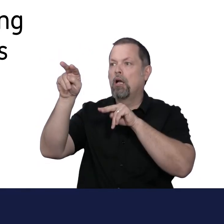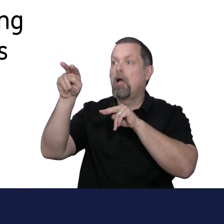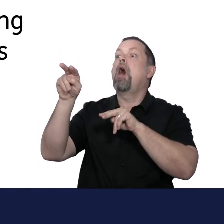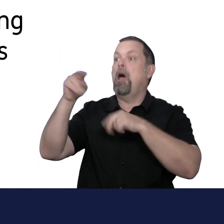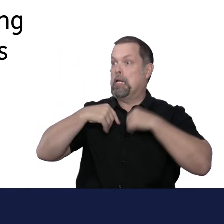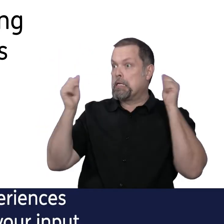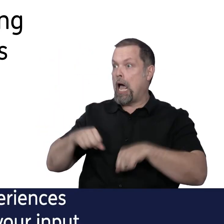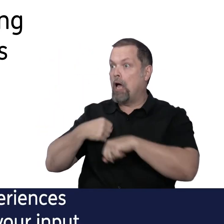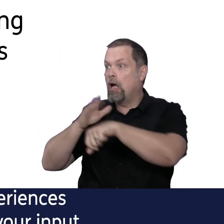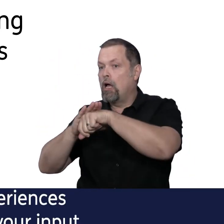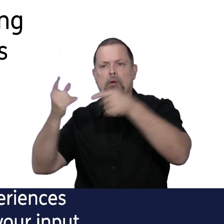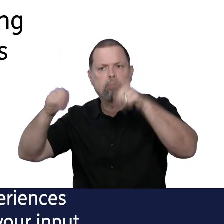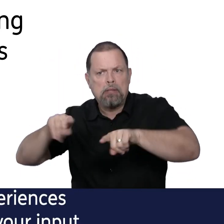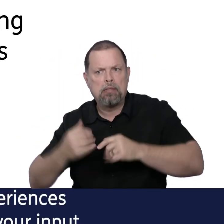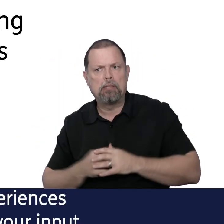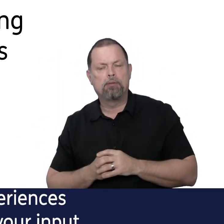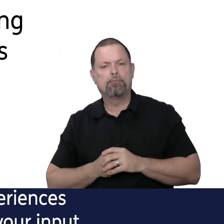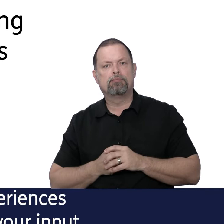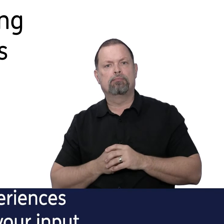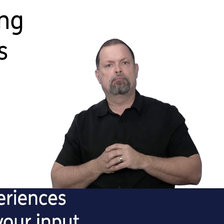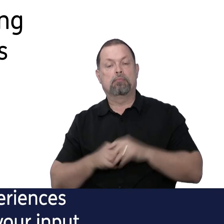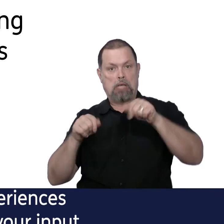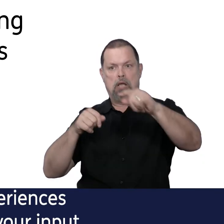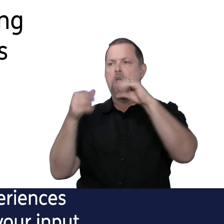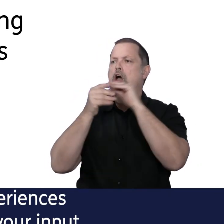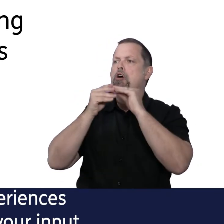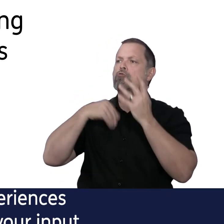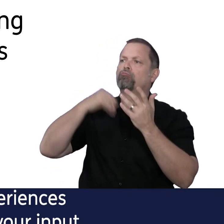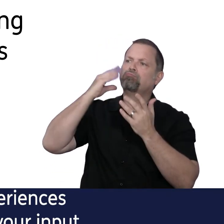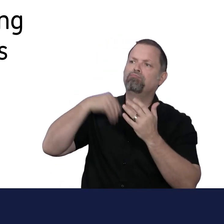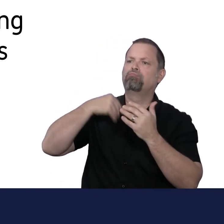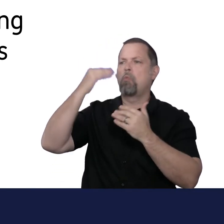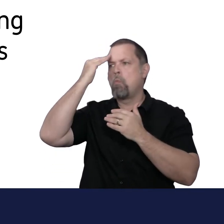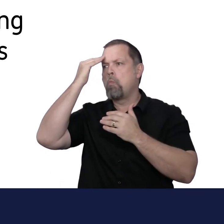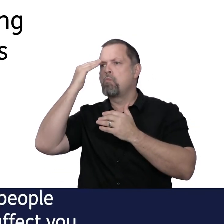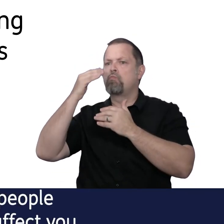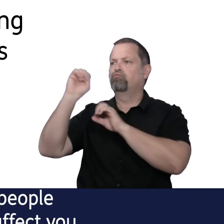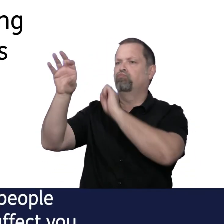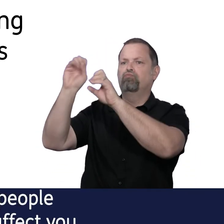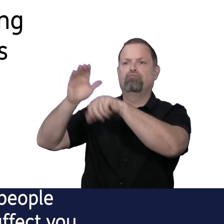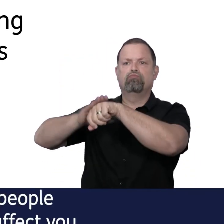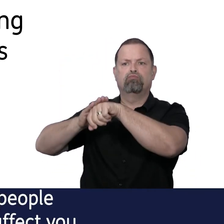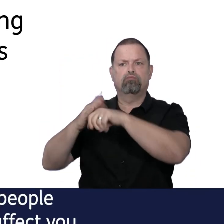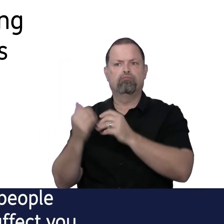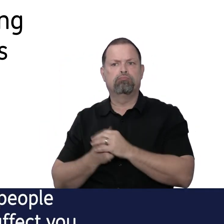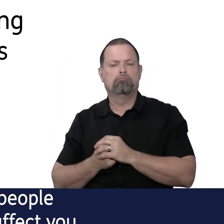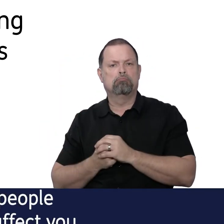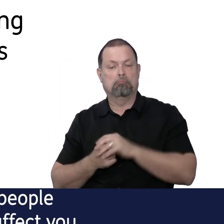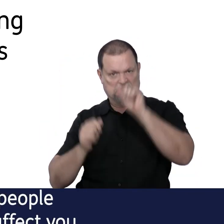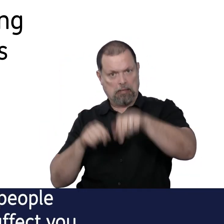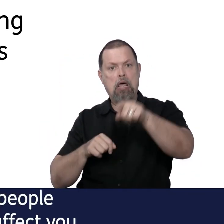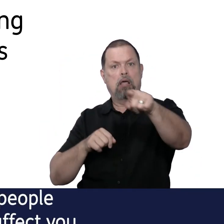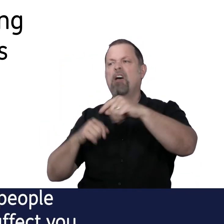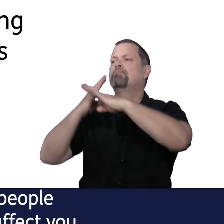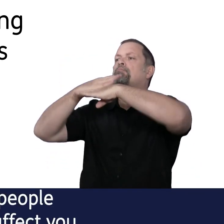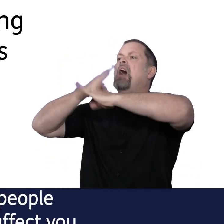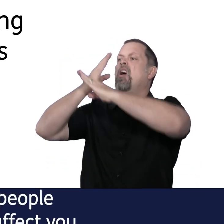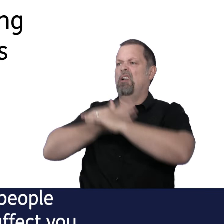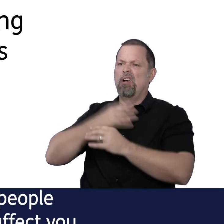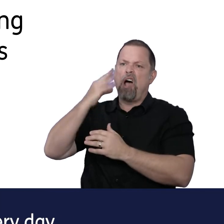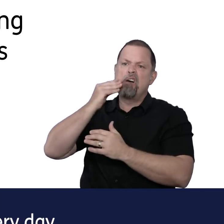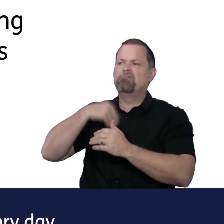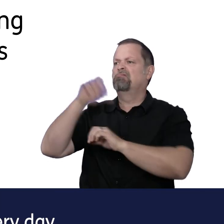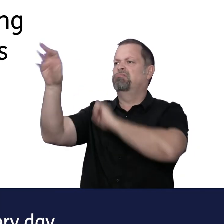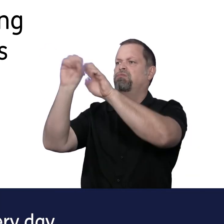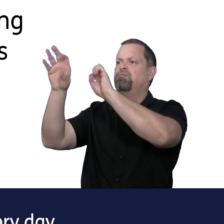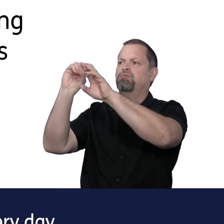input. You can share your experiences and knowledge through your input. And you can educate people about the barriers that affect